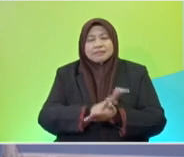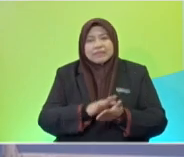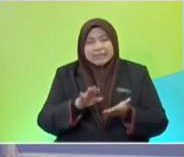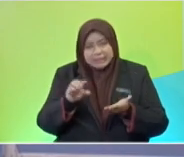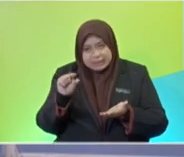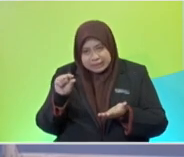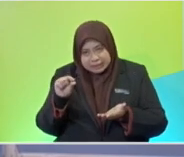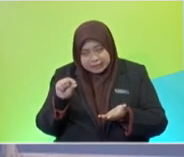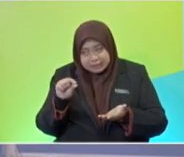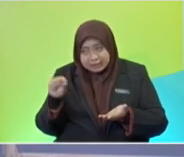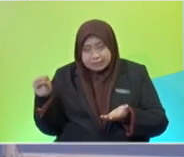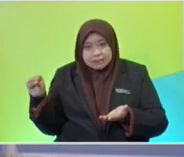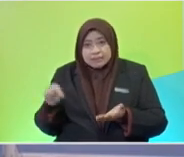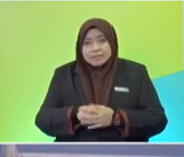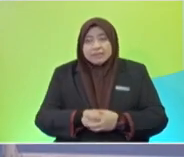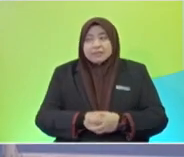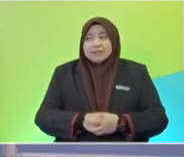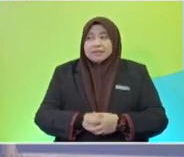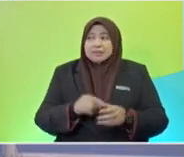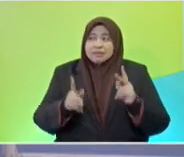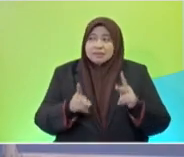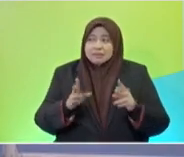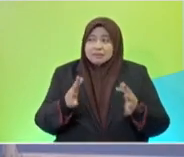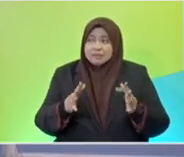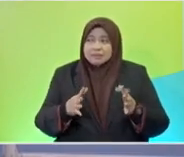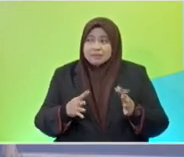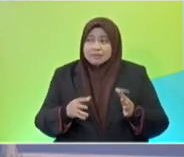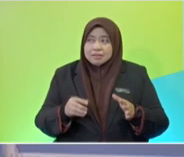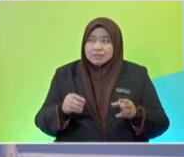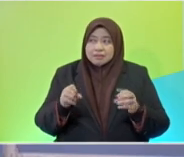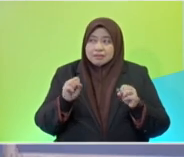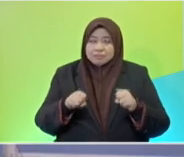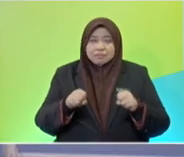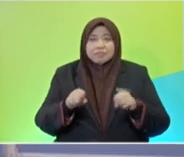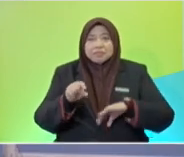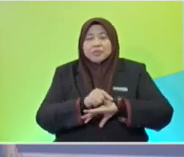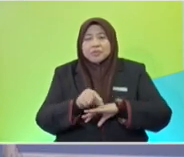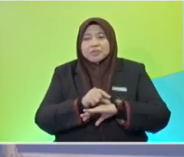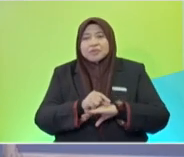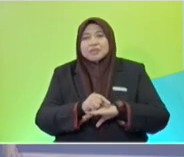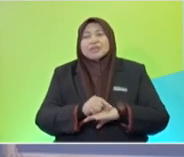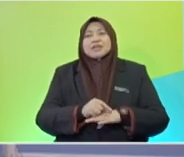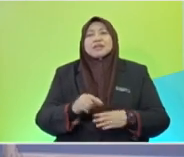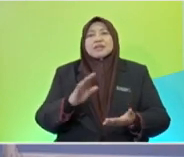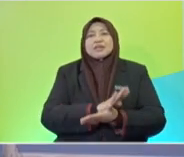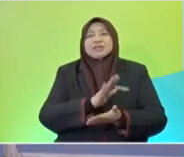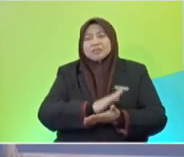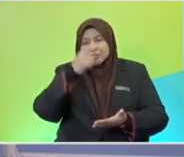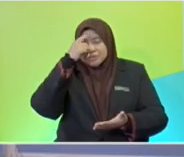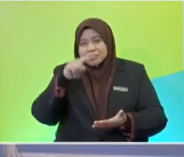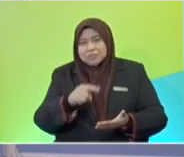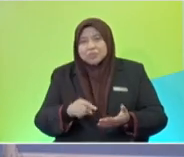this one? Yes. Okay. If you don't have tracing paper, you can also use your mom's baking paper or parchment paper, but ask for permission first, yeah?